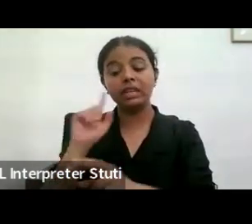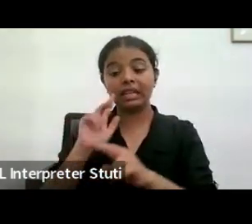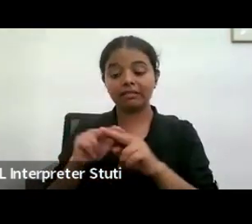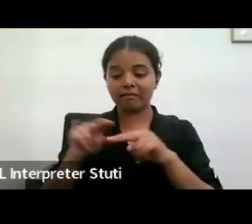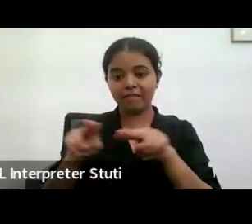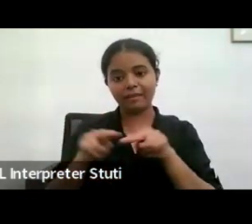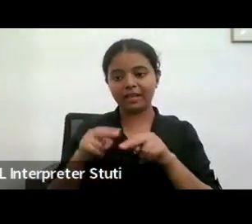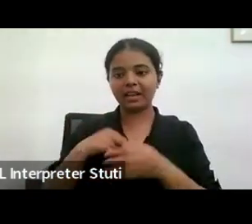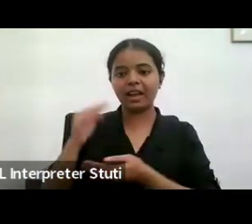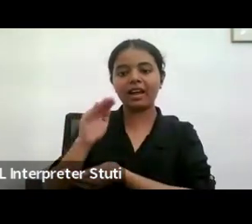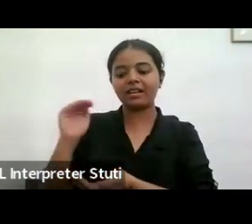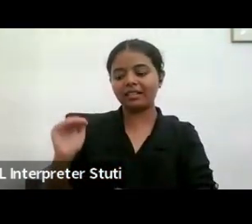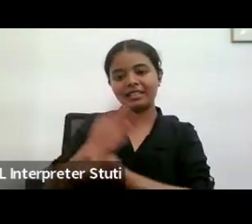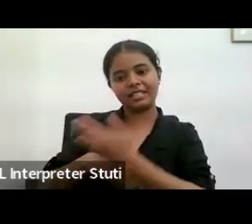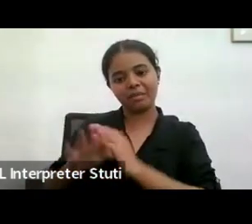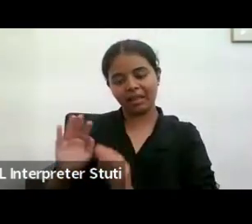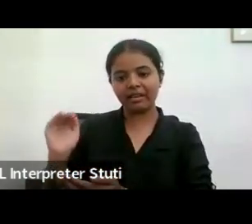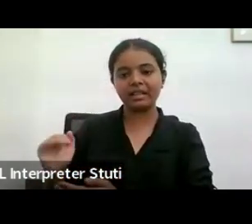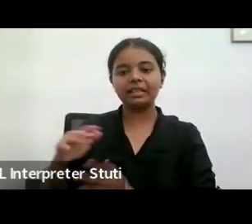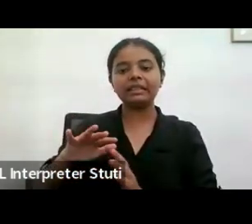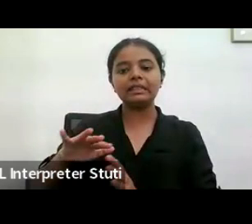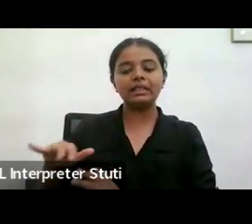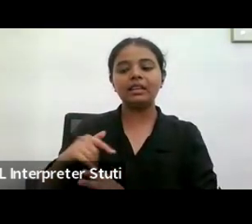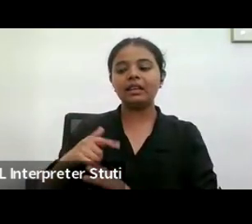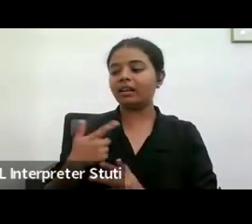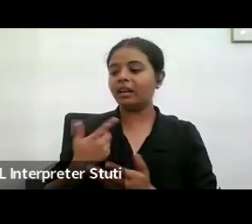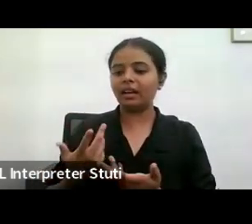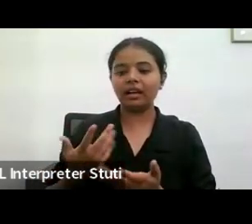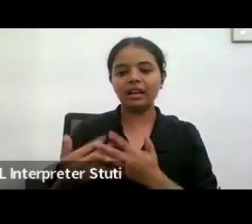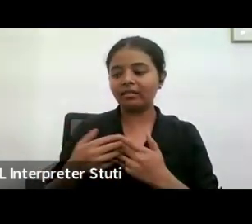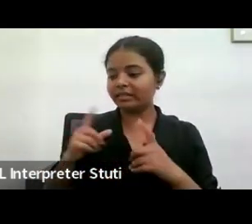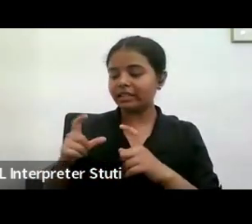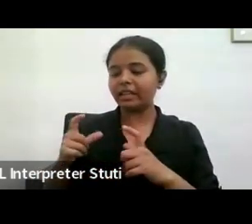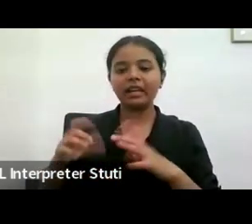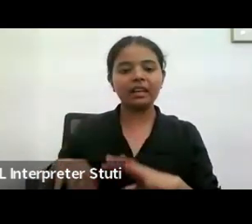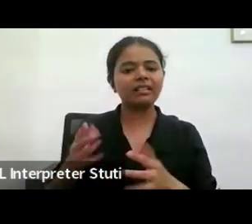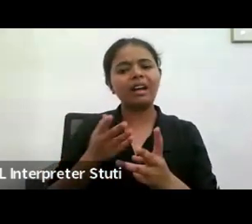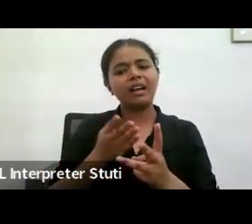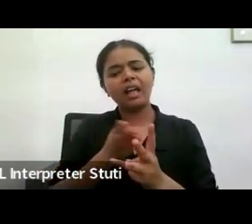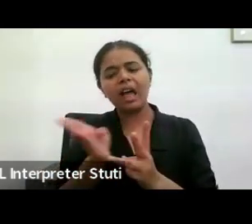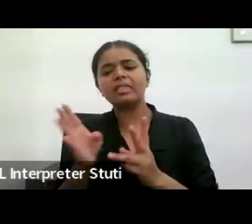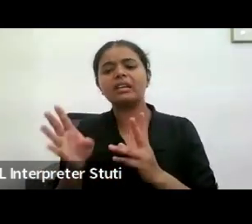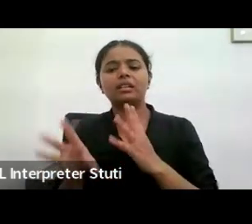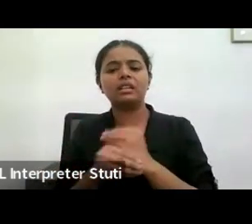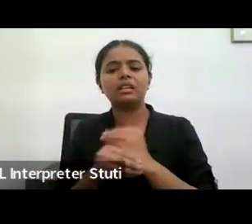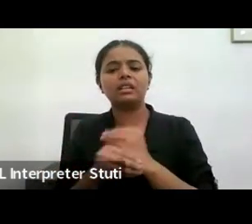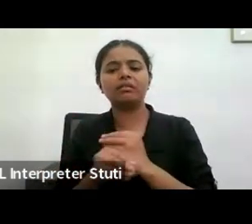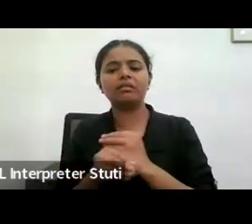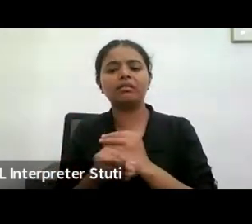child, every effort to provide alternative care, and this is the alternative care network in our country